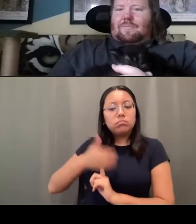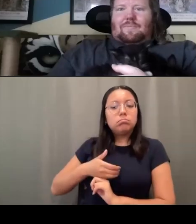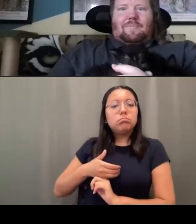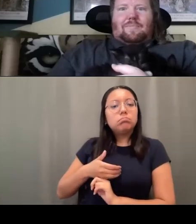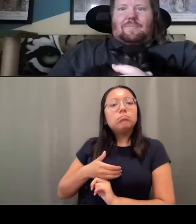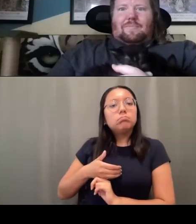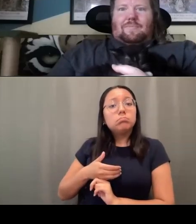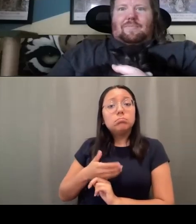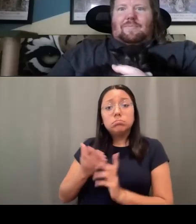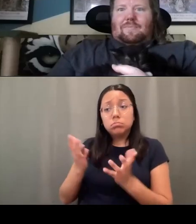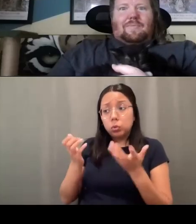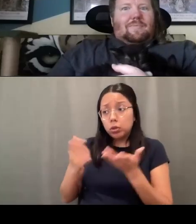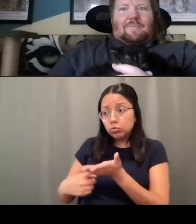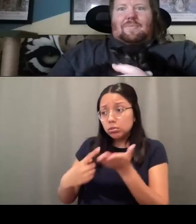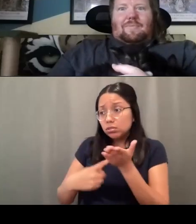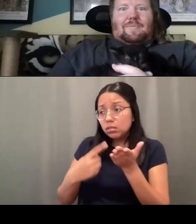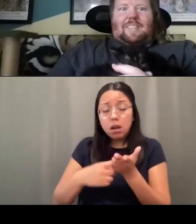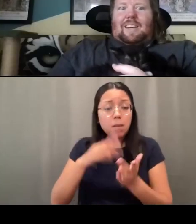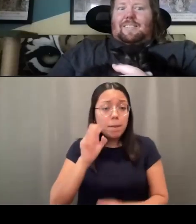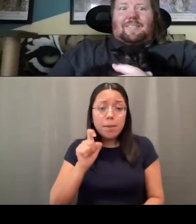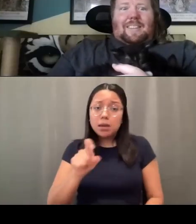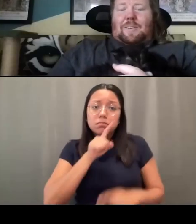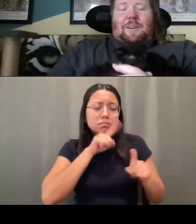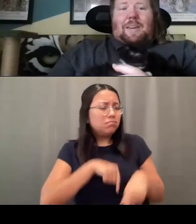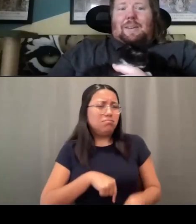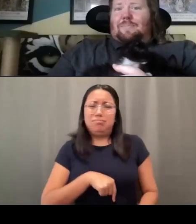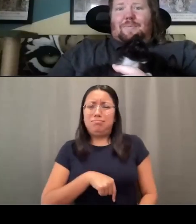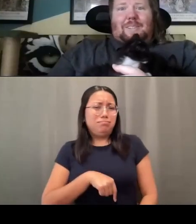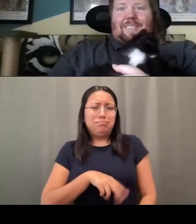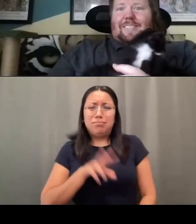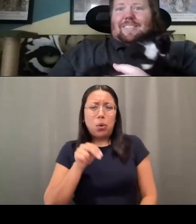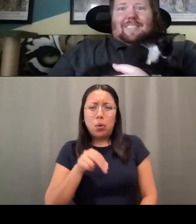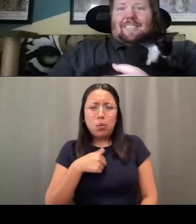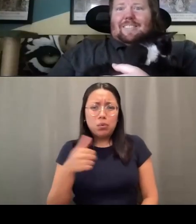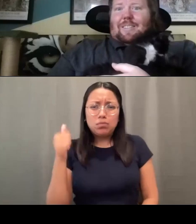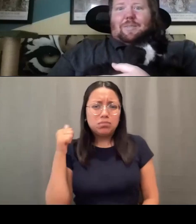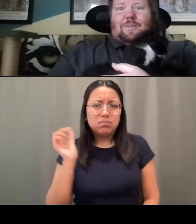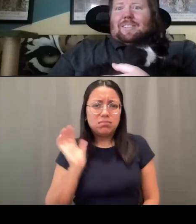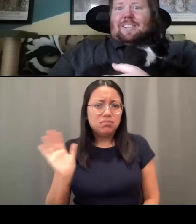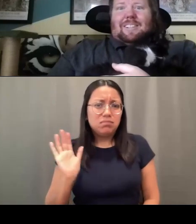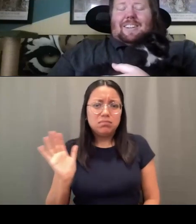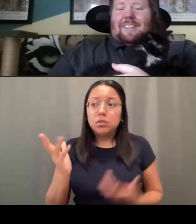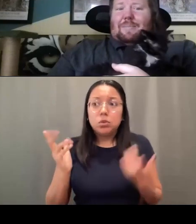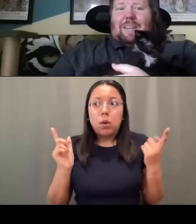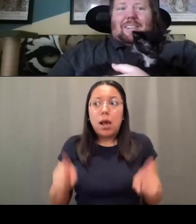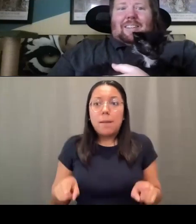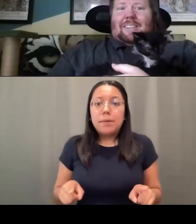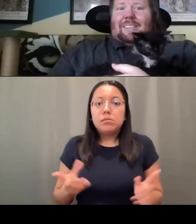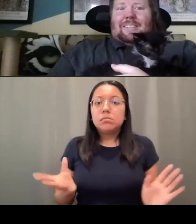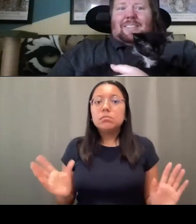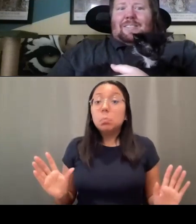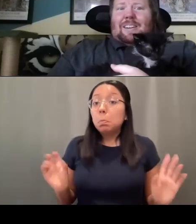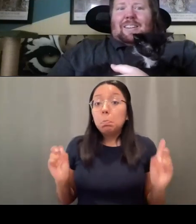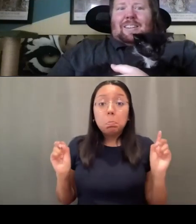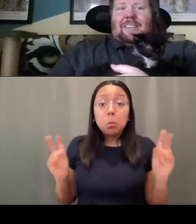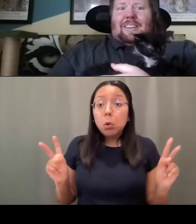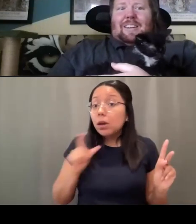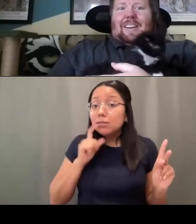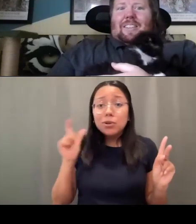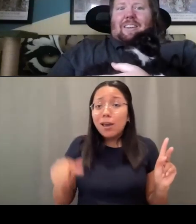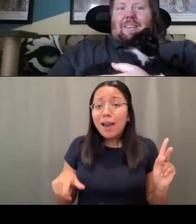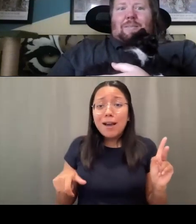don't. What happens then? Yeah, then okay, Heck no. we don't need to talk about it.